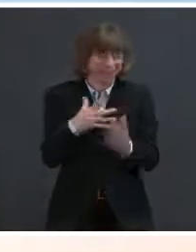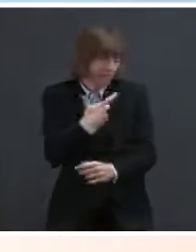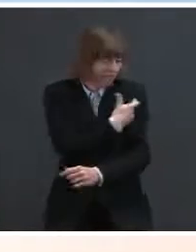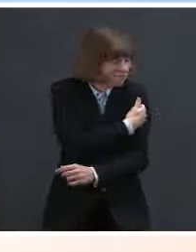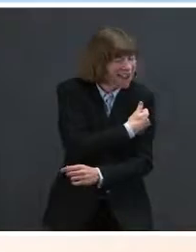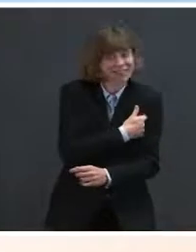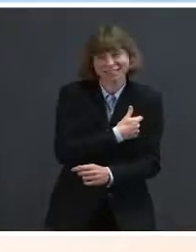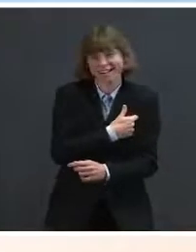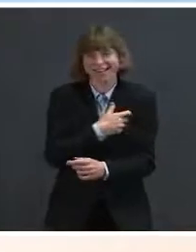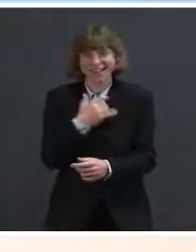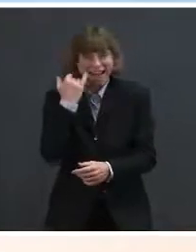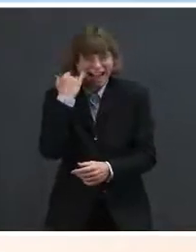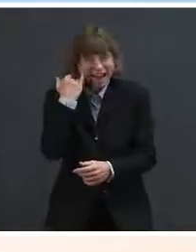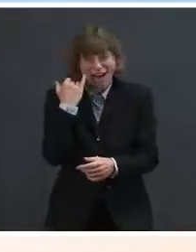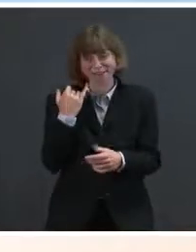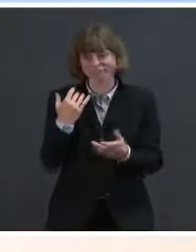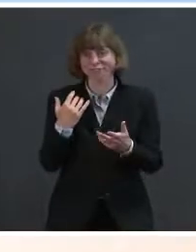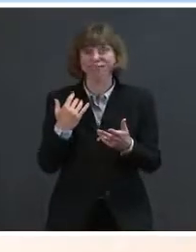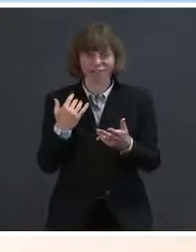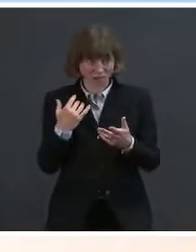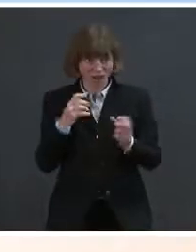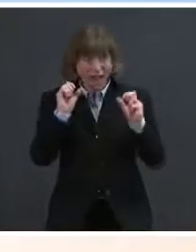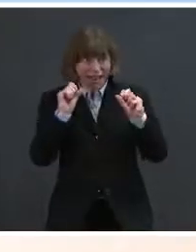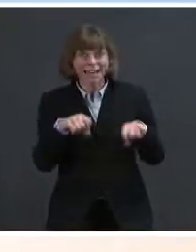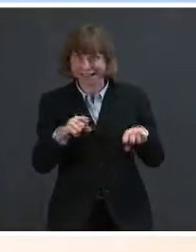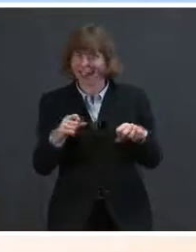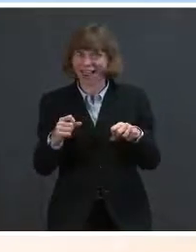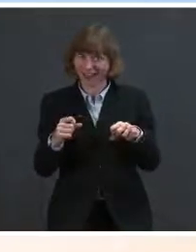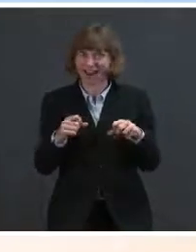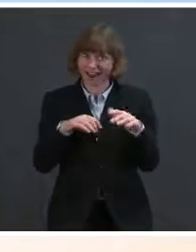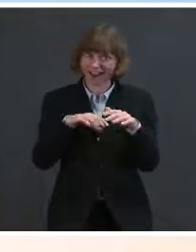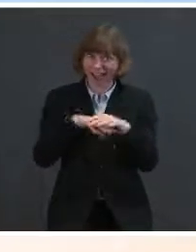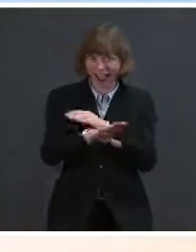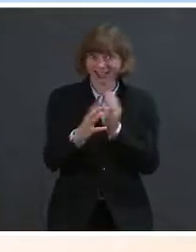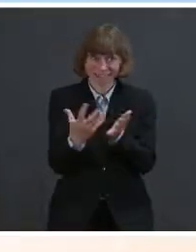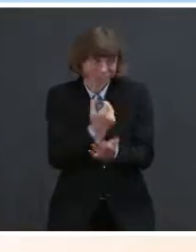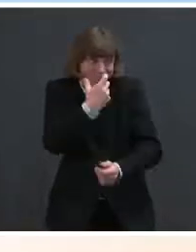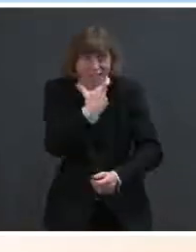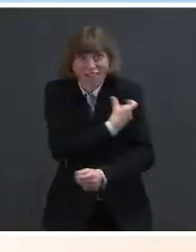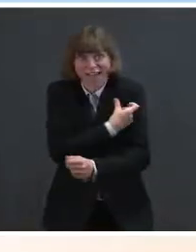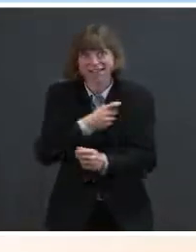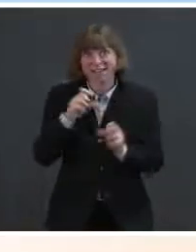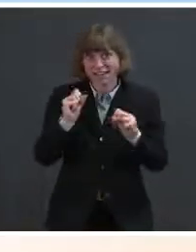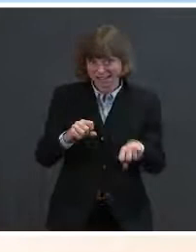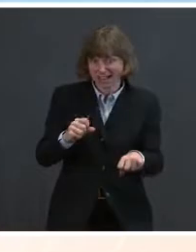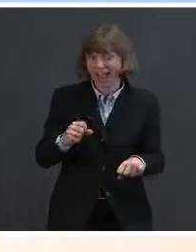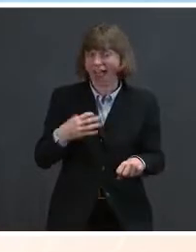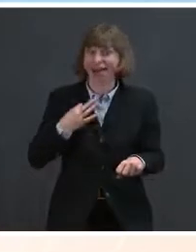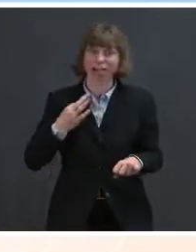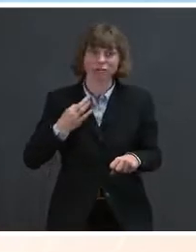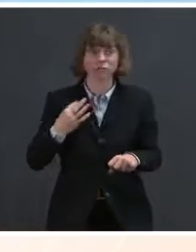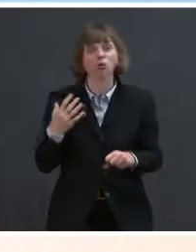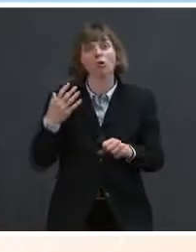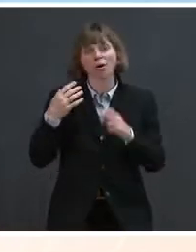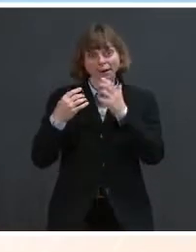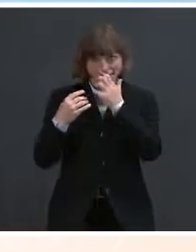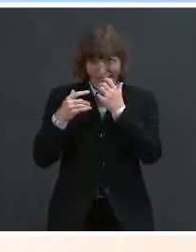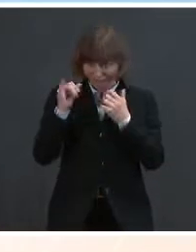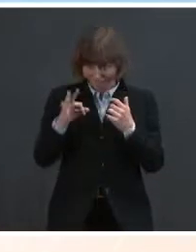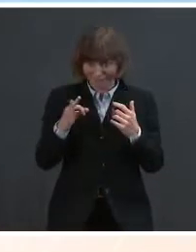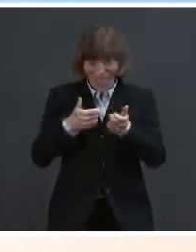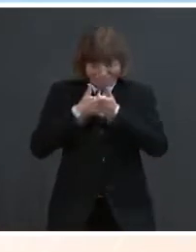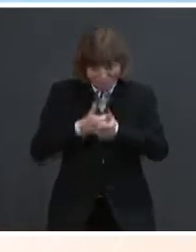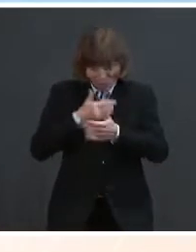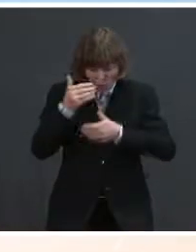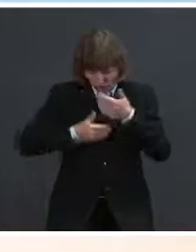they abide by that, there will be access to vaccines, they will be eligible, and if they take steps to get